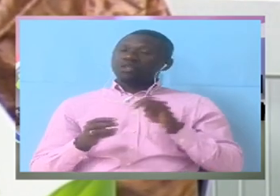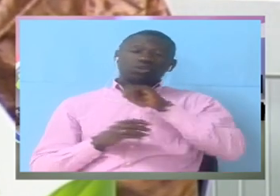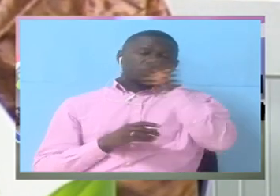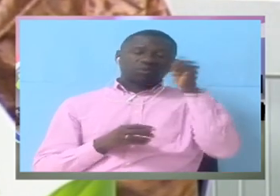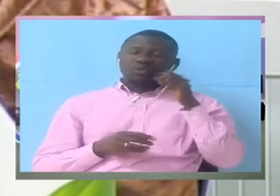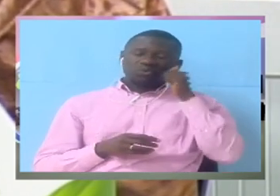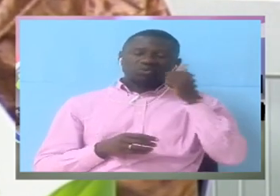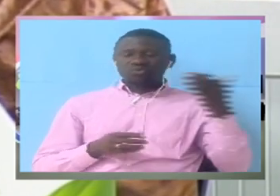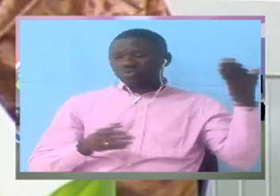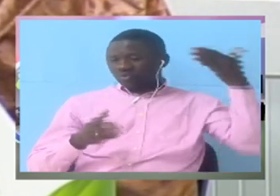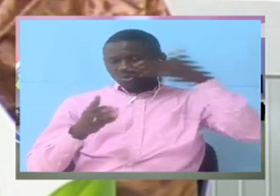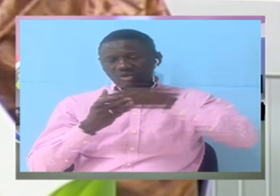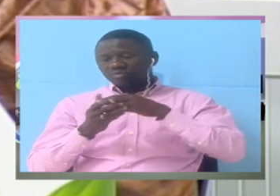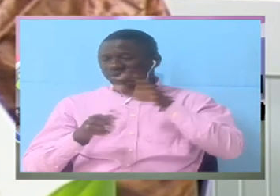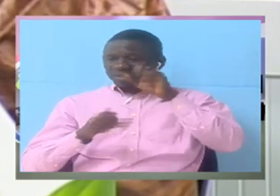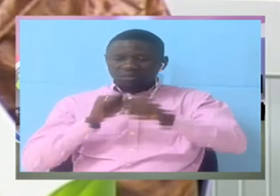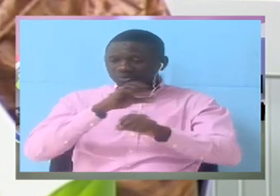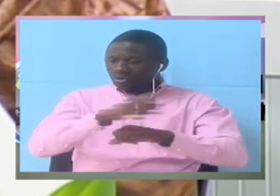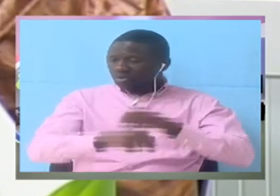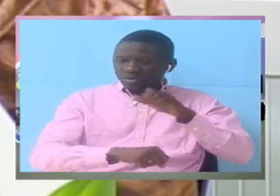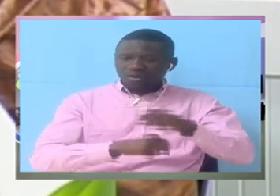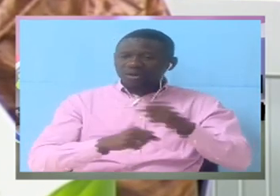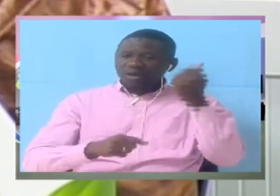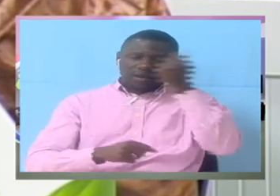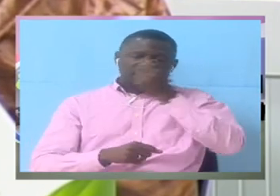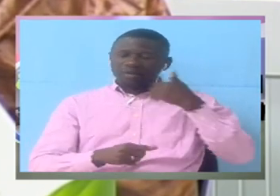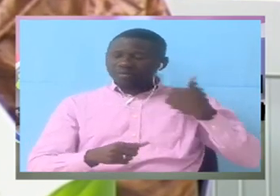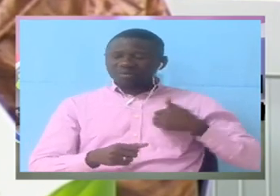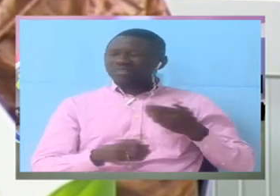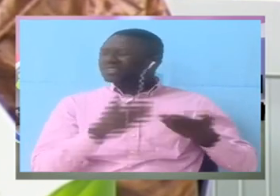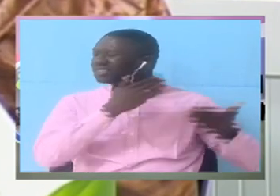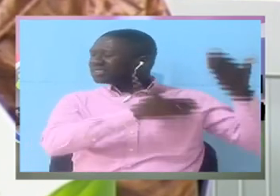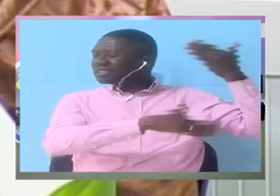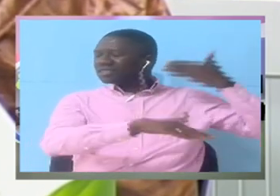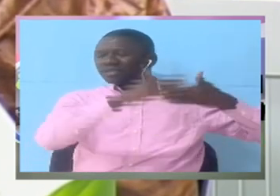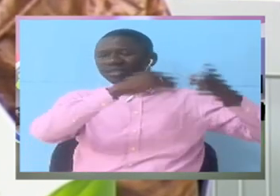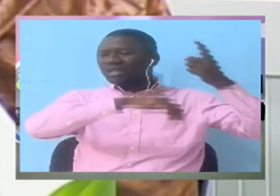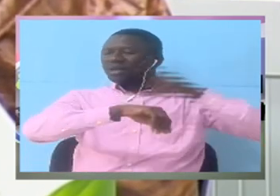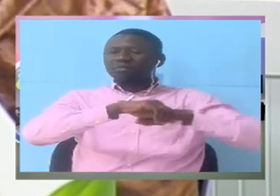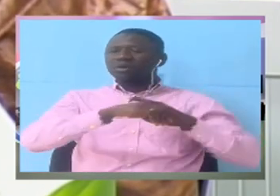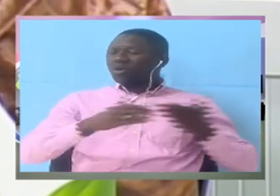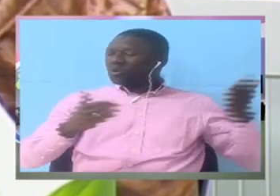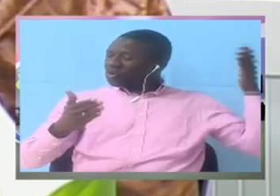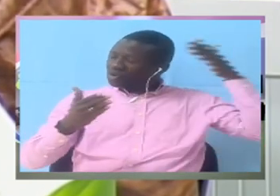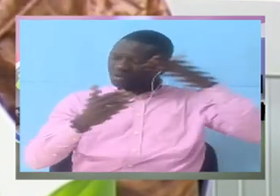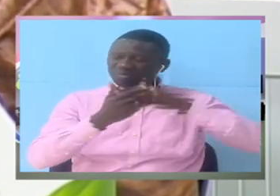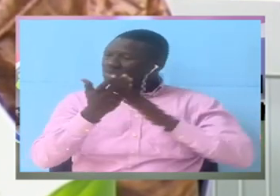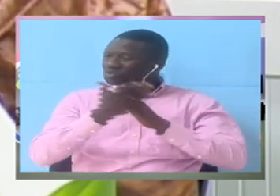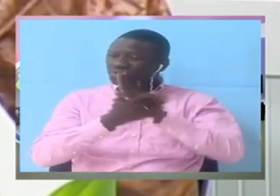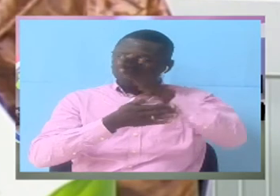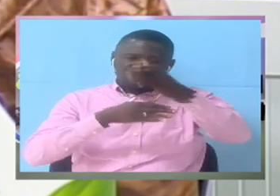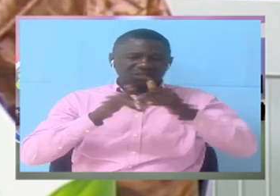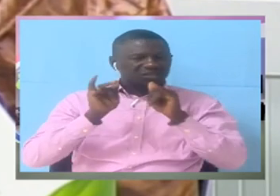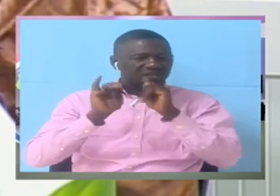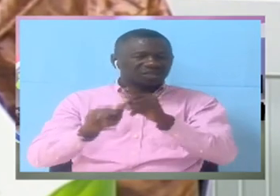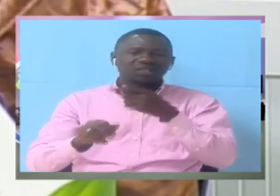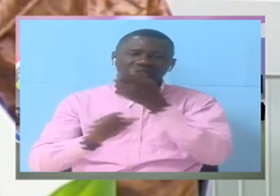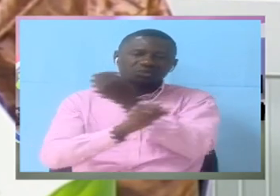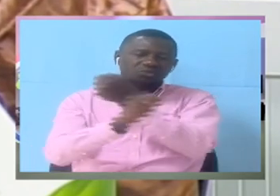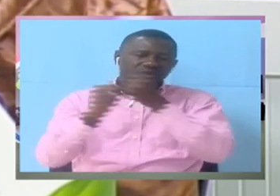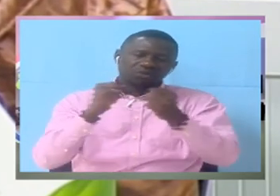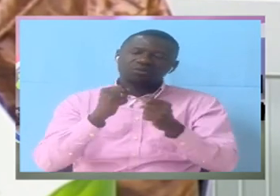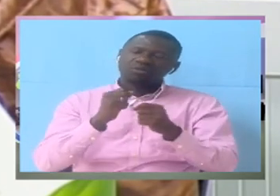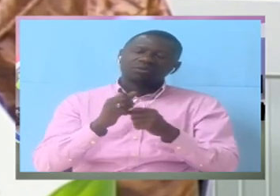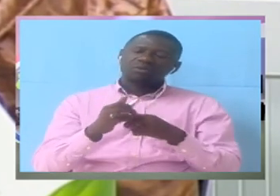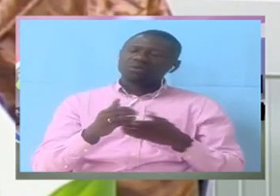Europeans used to come to capture Africans since time immemorial, and we have continuously remained in that situation,